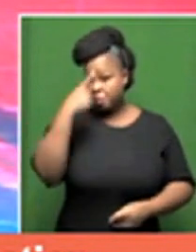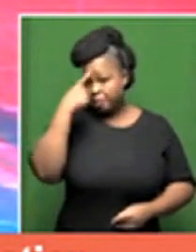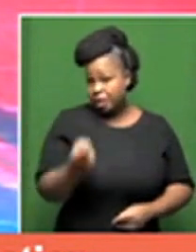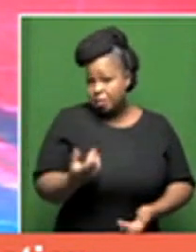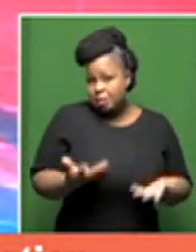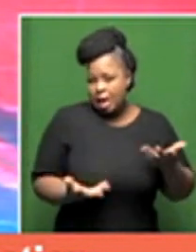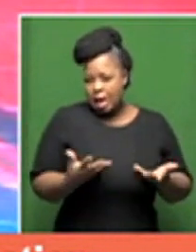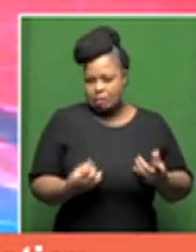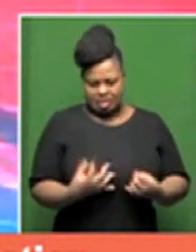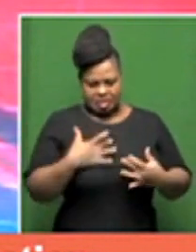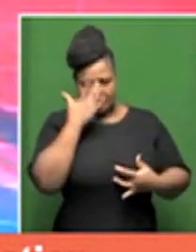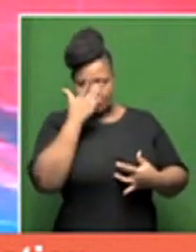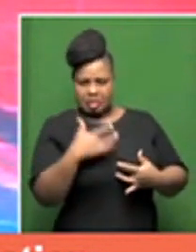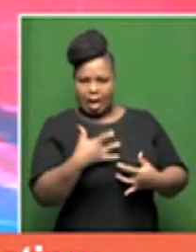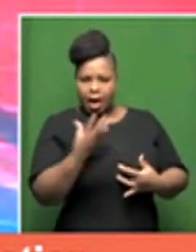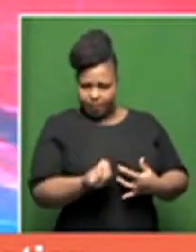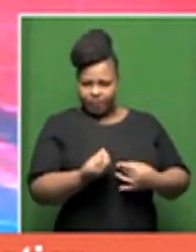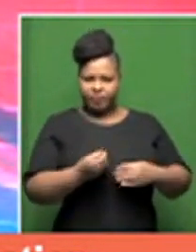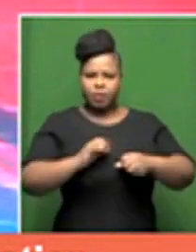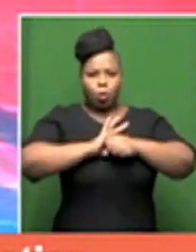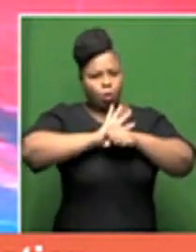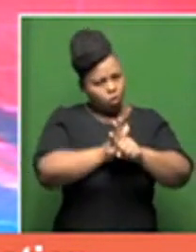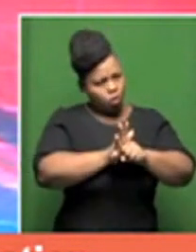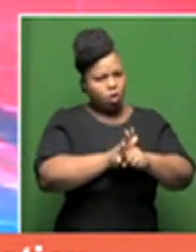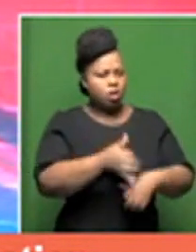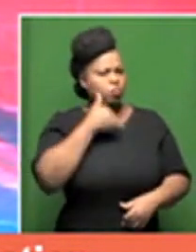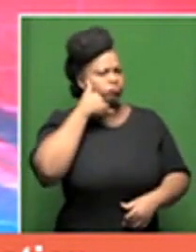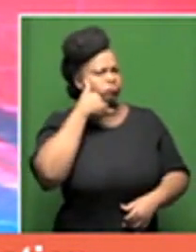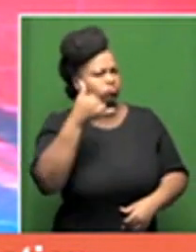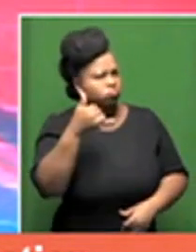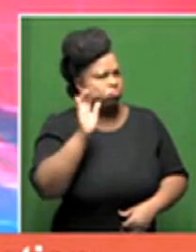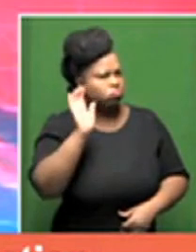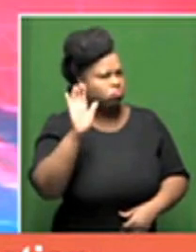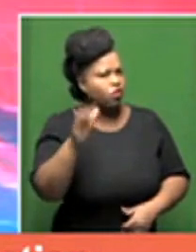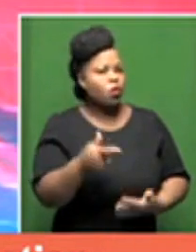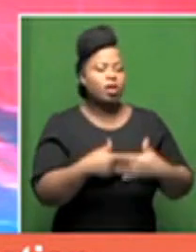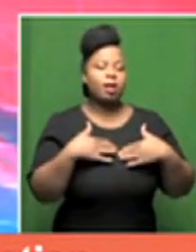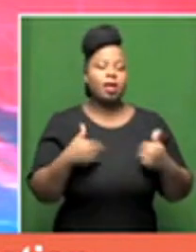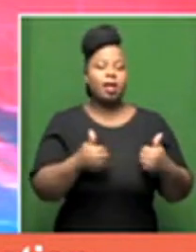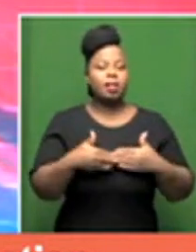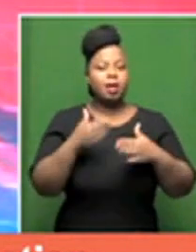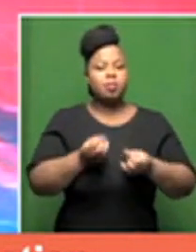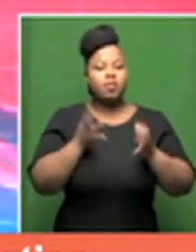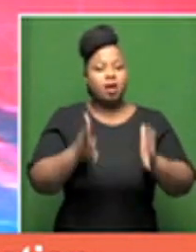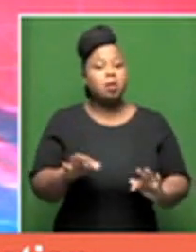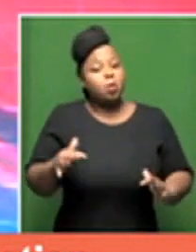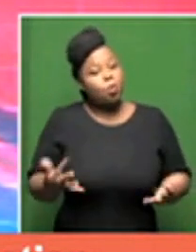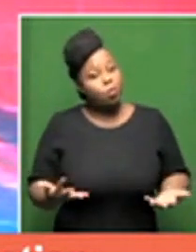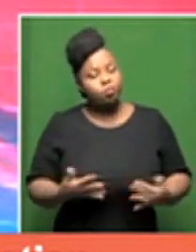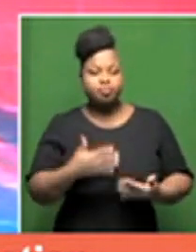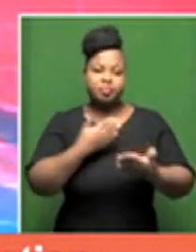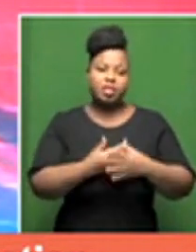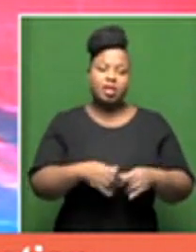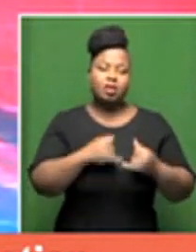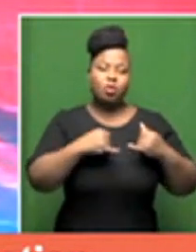there is a chance you may be infected with the virus, call ahead to seek medical help from your healthcare provider or use the